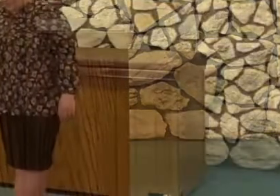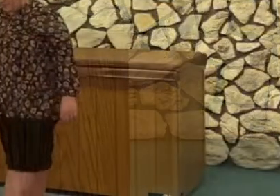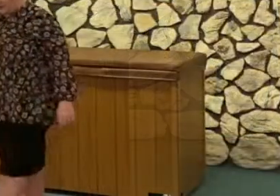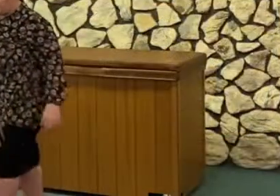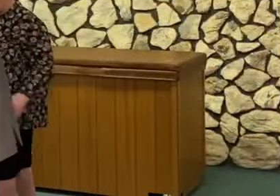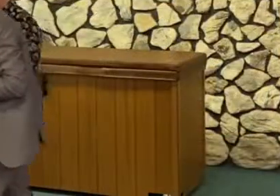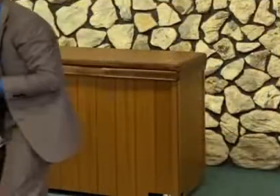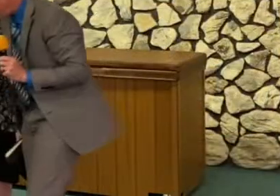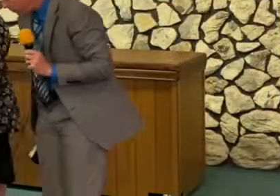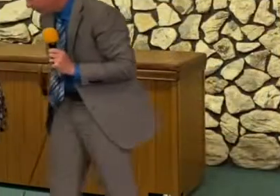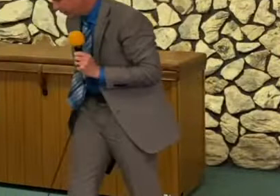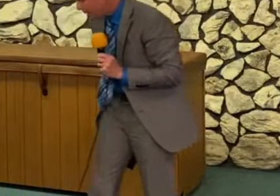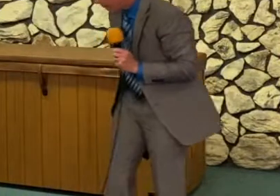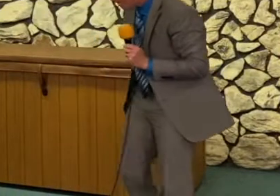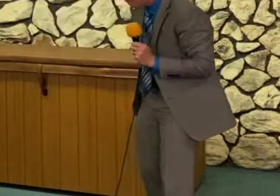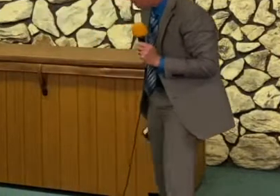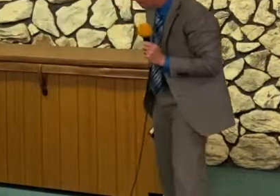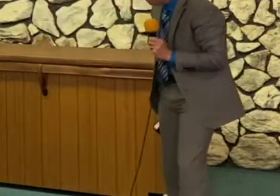today. Amen.